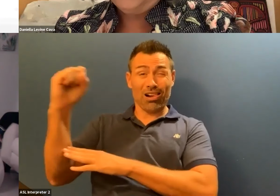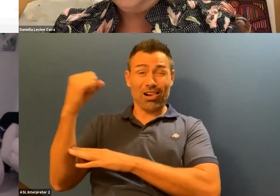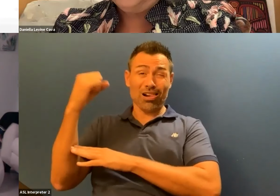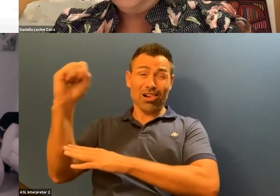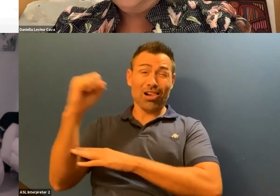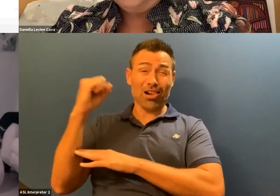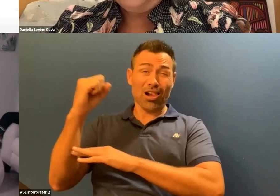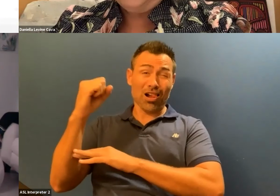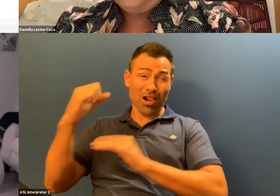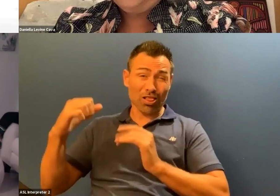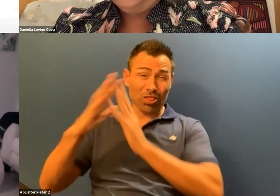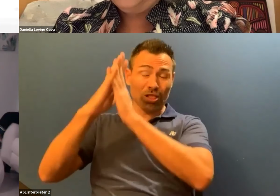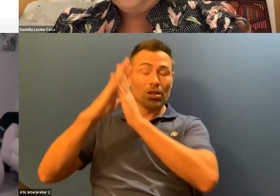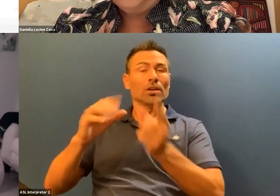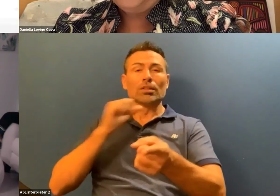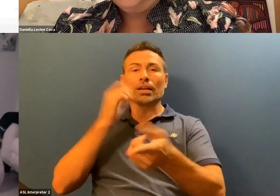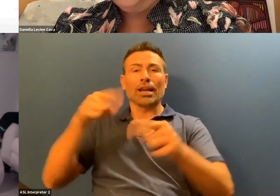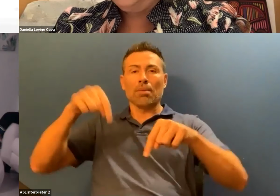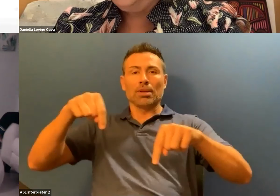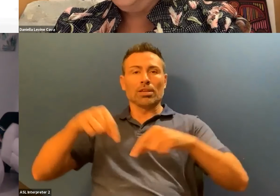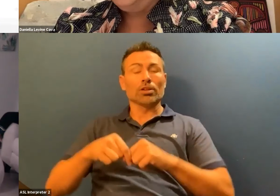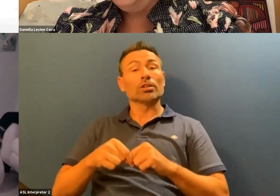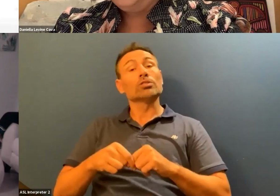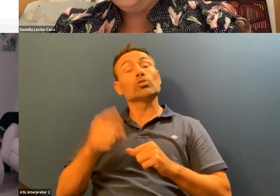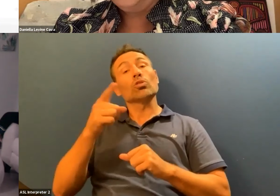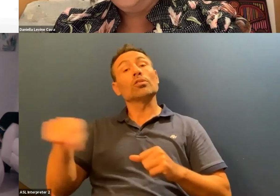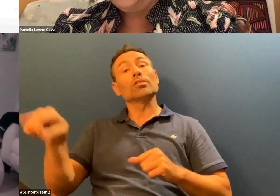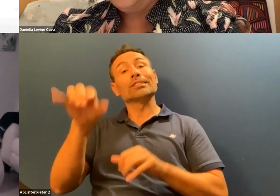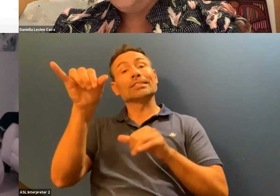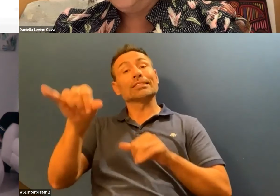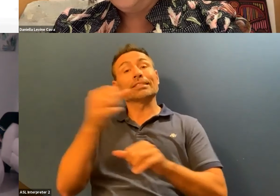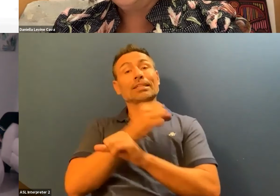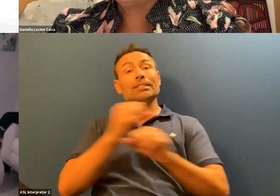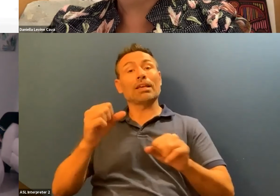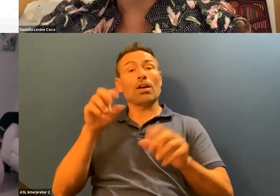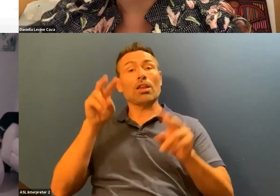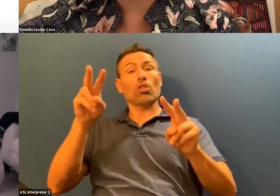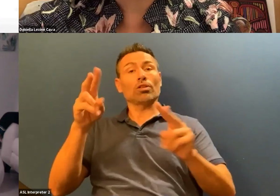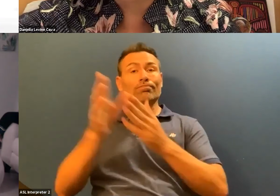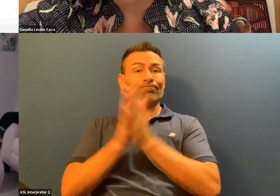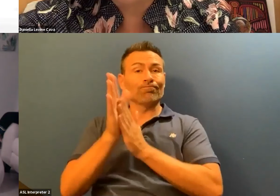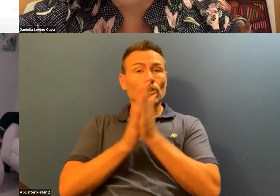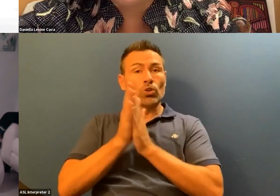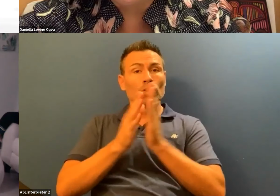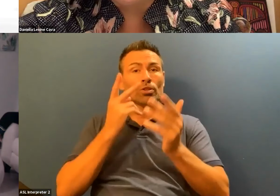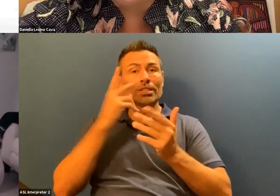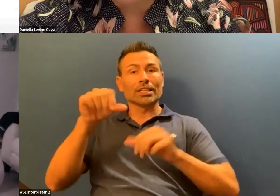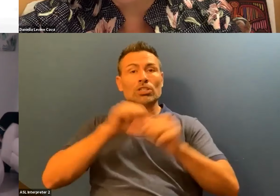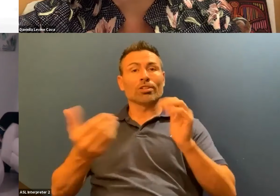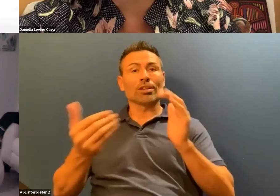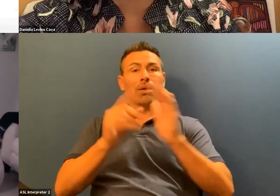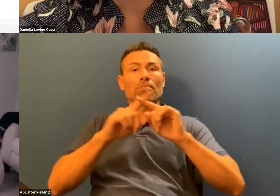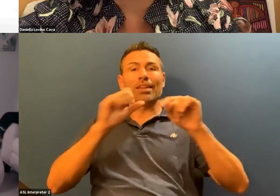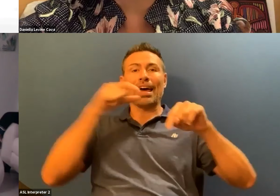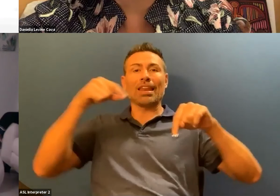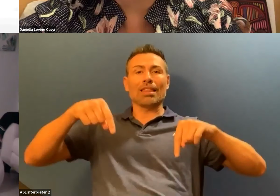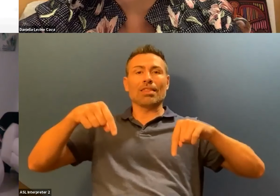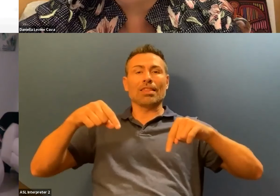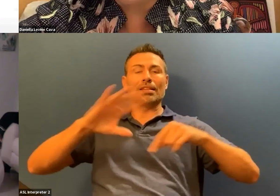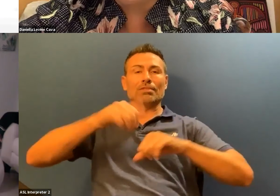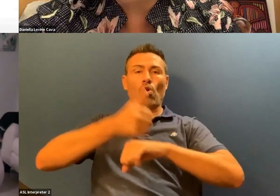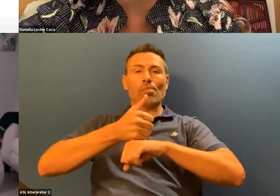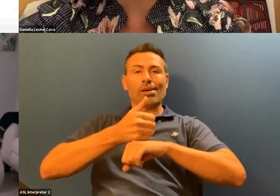safe and look forward to the next time that we could all see each other, but not in this kind of format. Thank you, Mr. Bovo. And let me set my clock